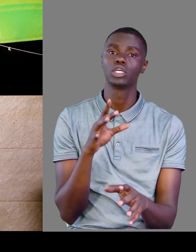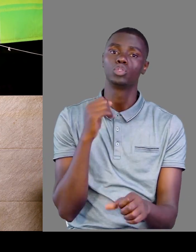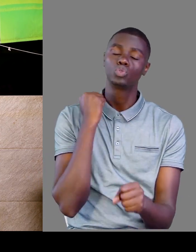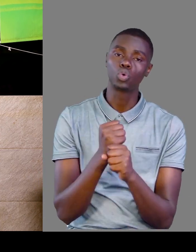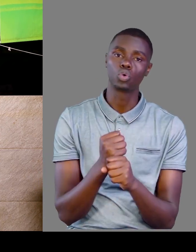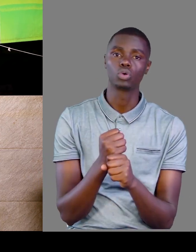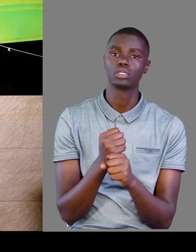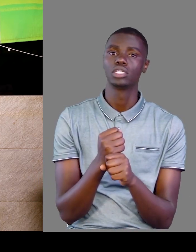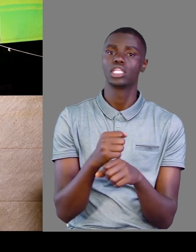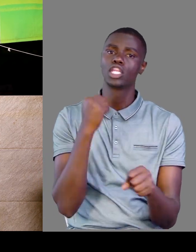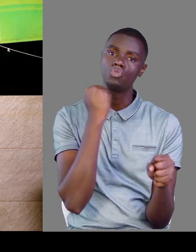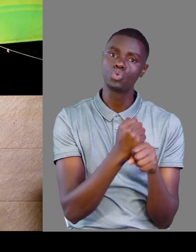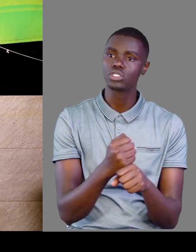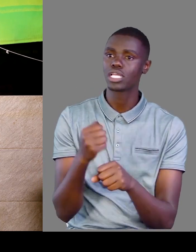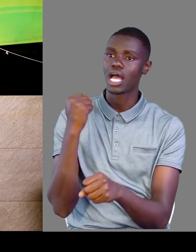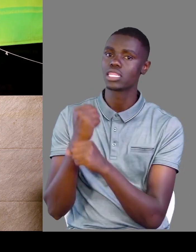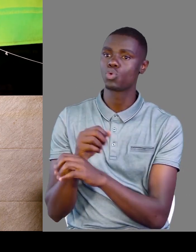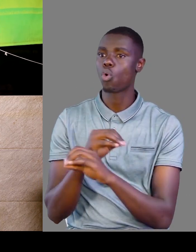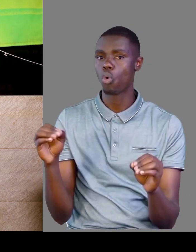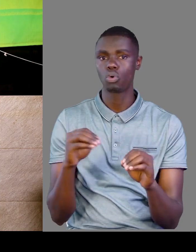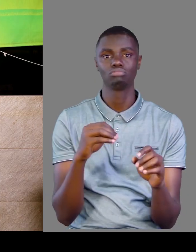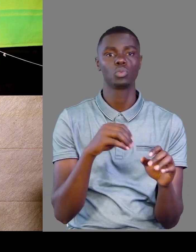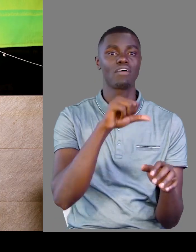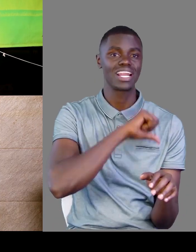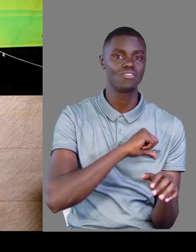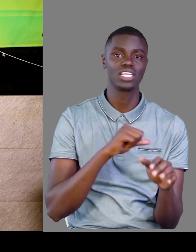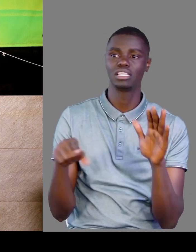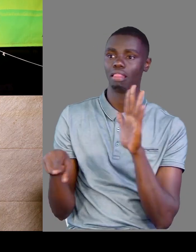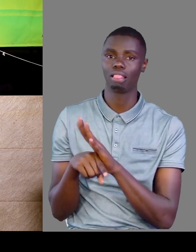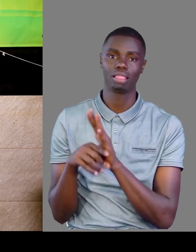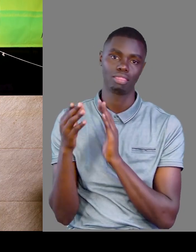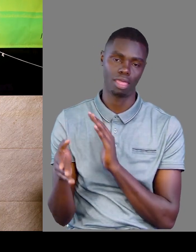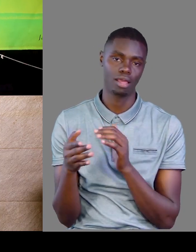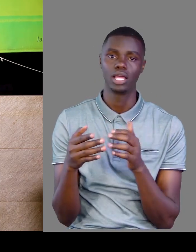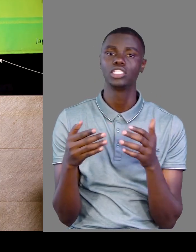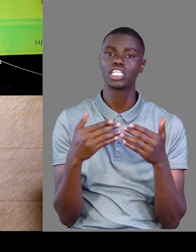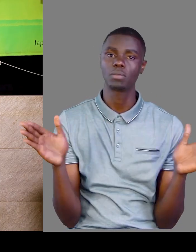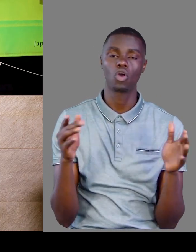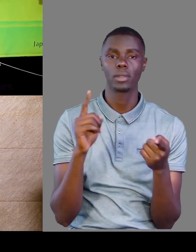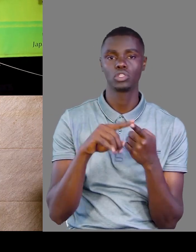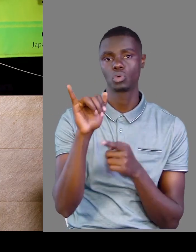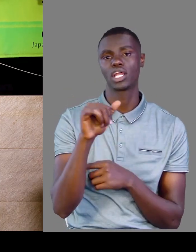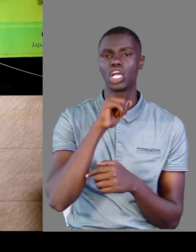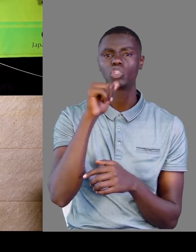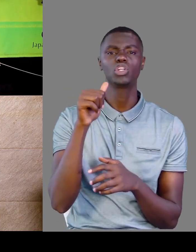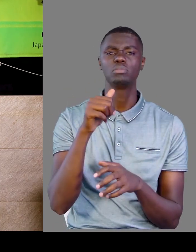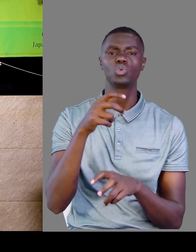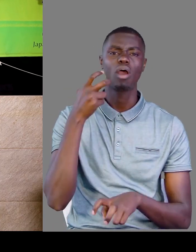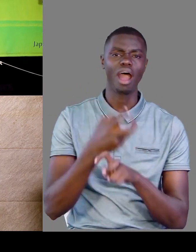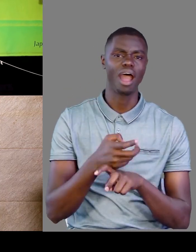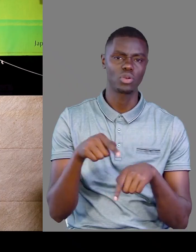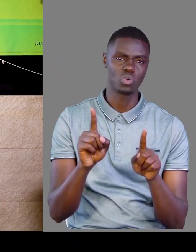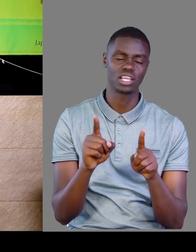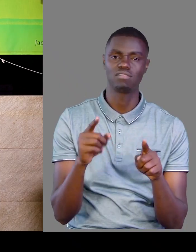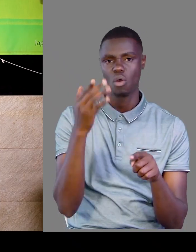there are the do's and the don'ts, there's the disadvantages and advantages, they are there. So just be open to it. Don't be too hard on